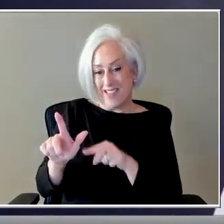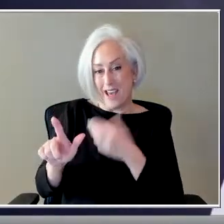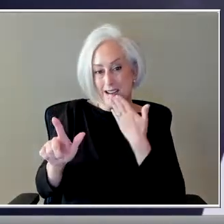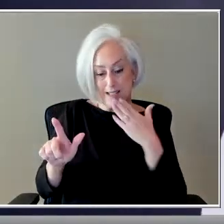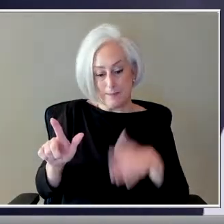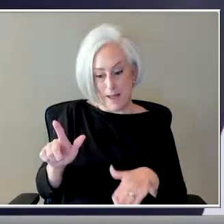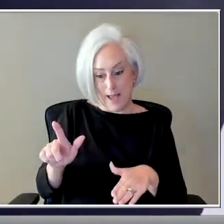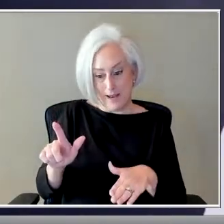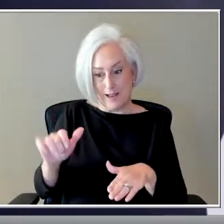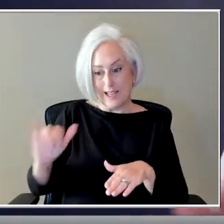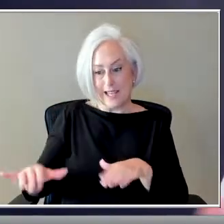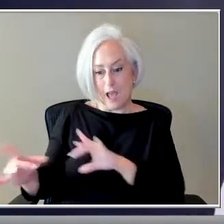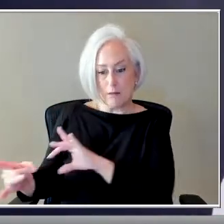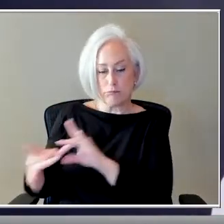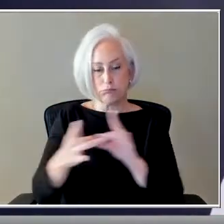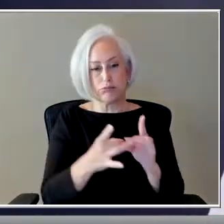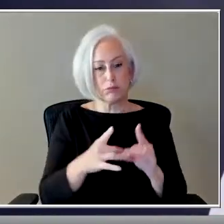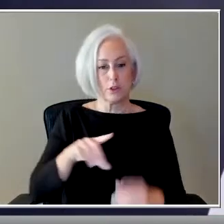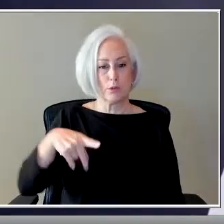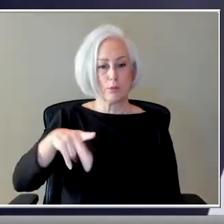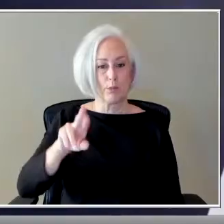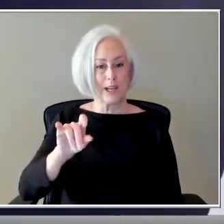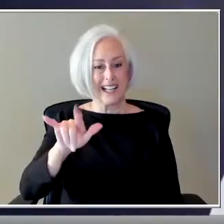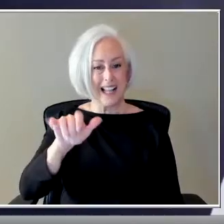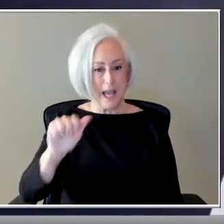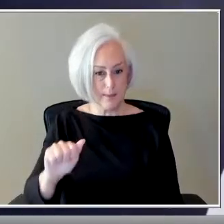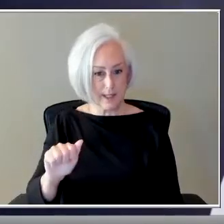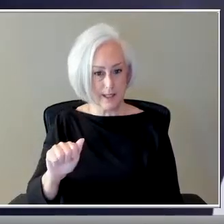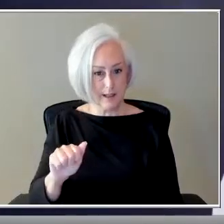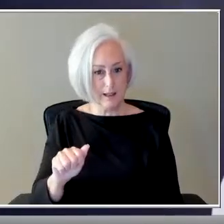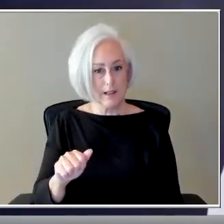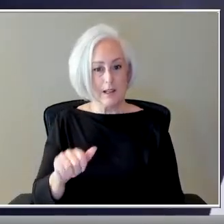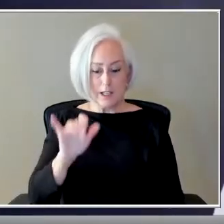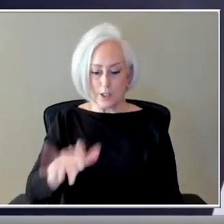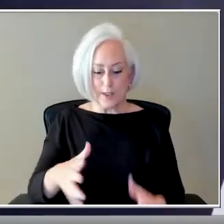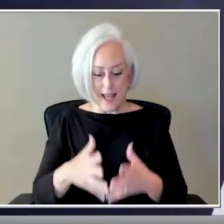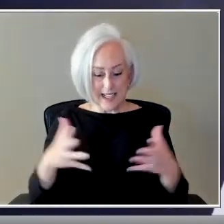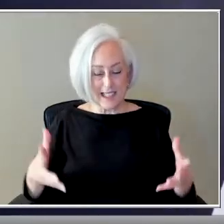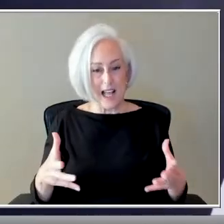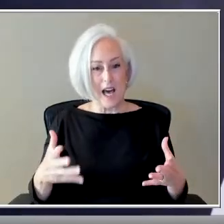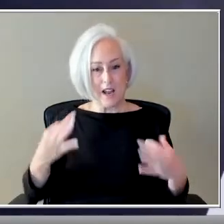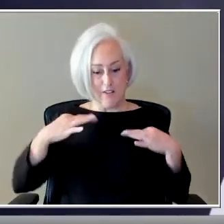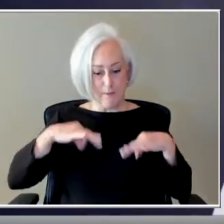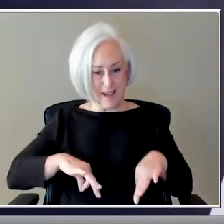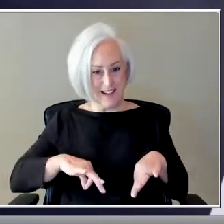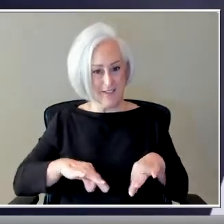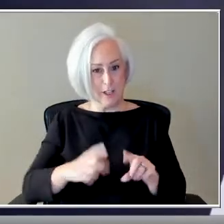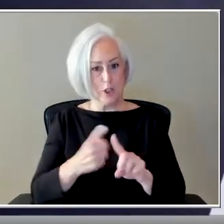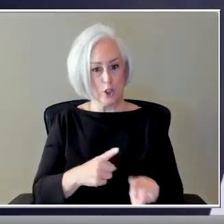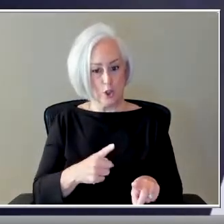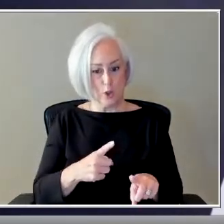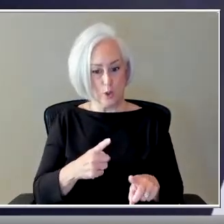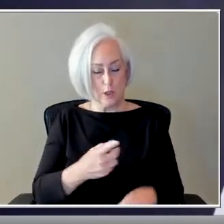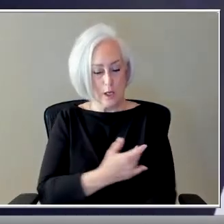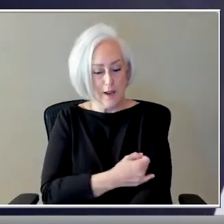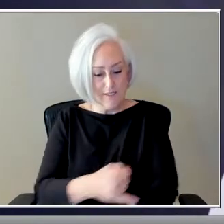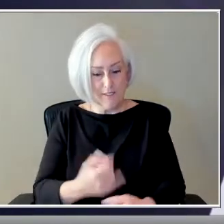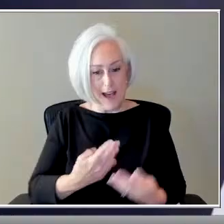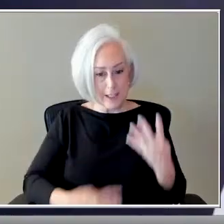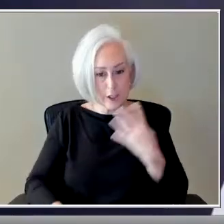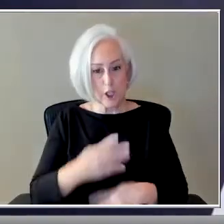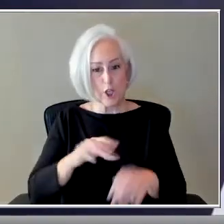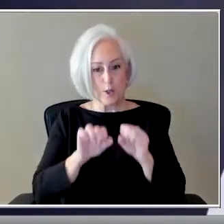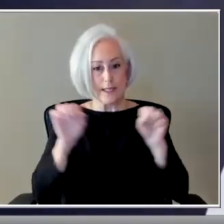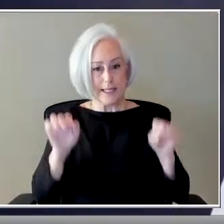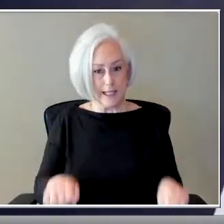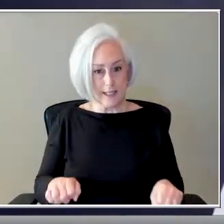preeclampsia. Okay. So it's a vast amount of benefit to the vascular system, and Dr. Parrish should be the PI here running that